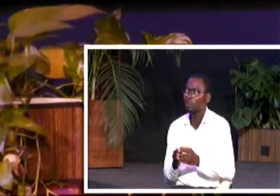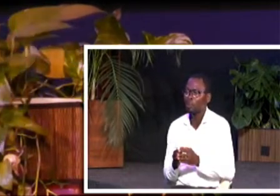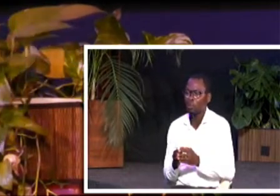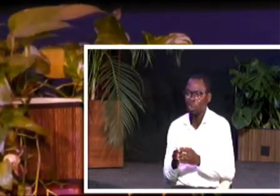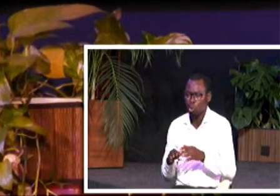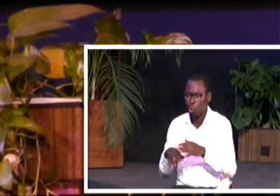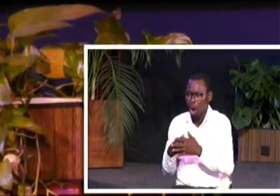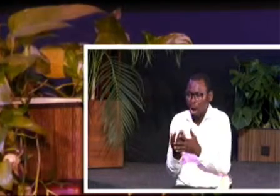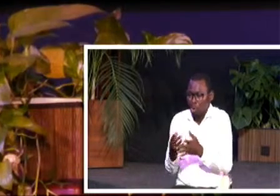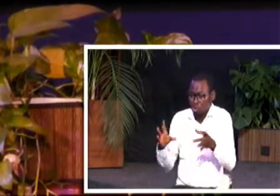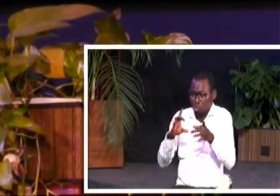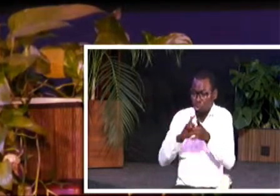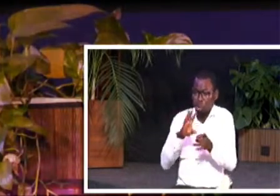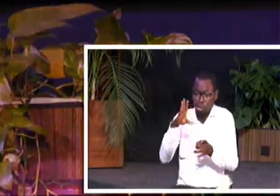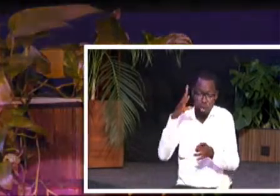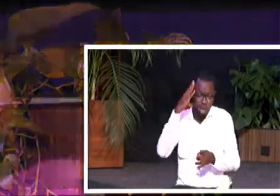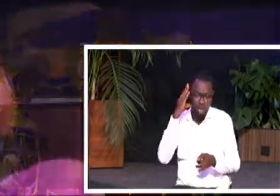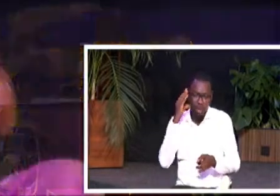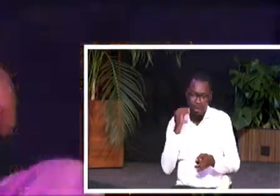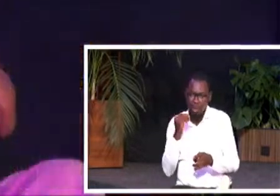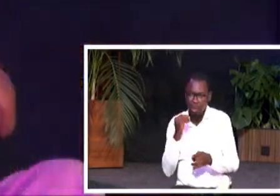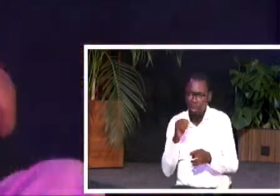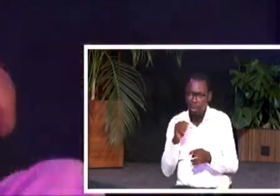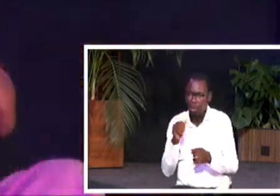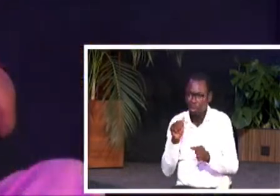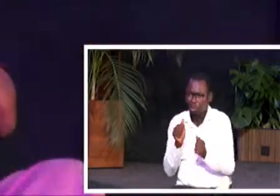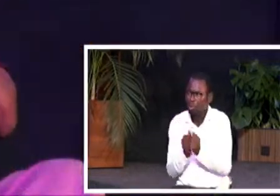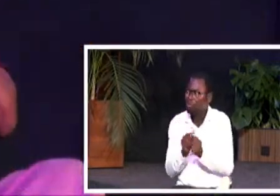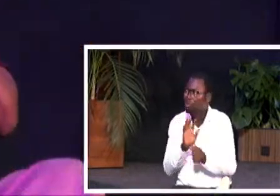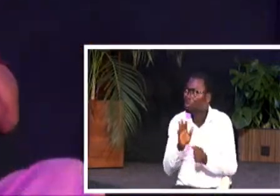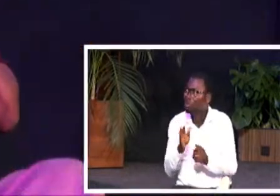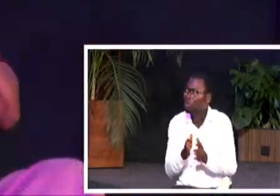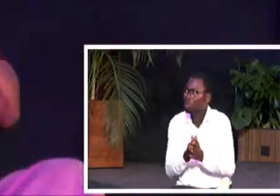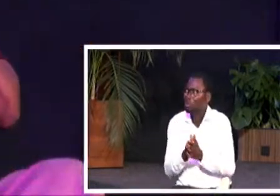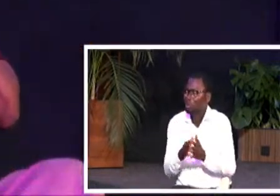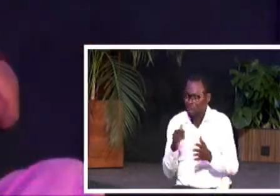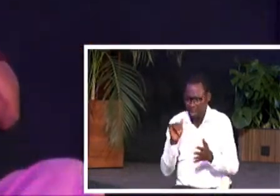So that's why I said